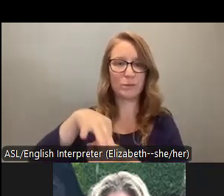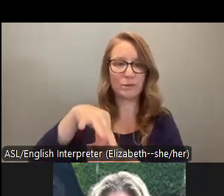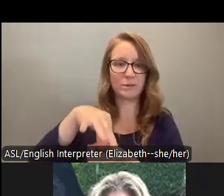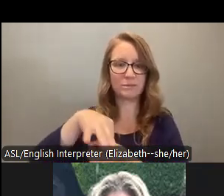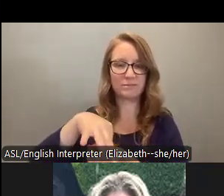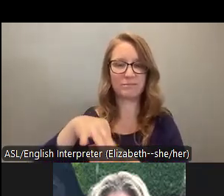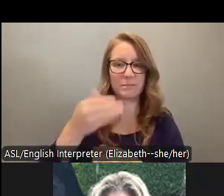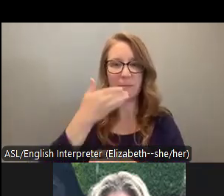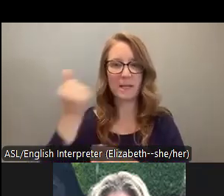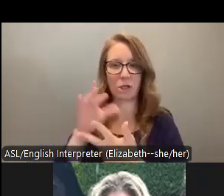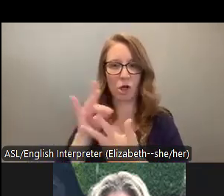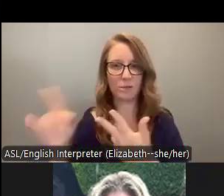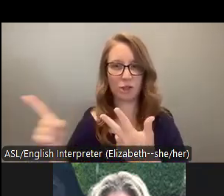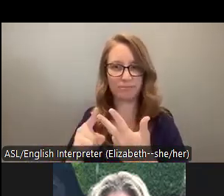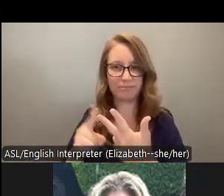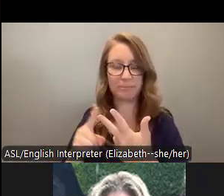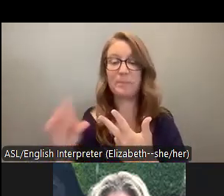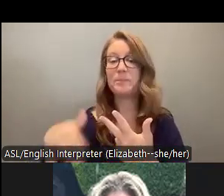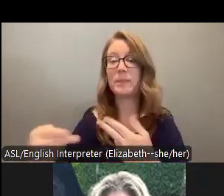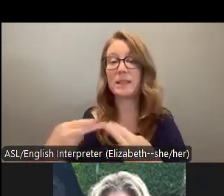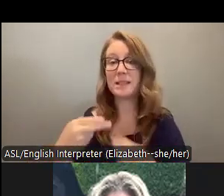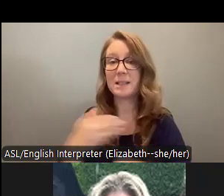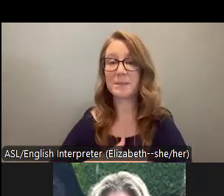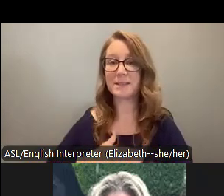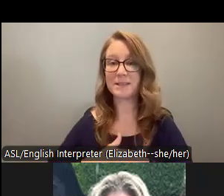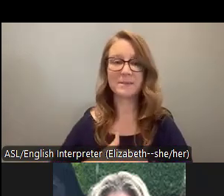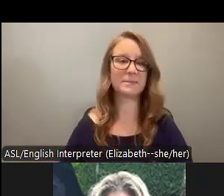better option. So next slide, please.